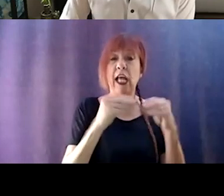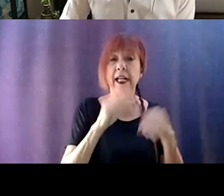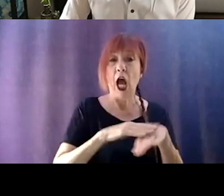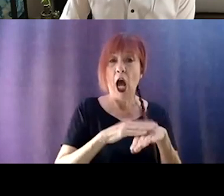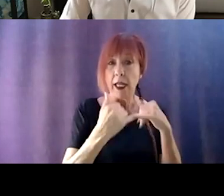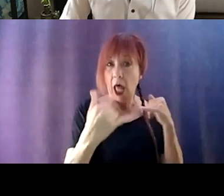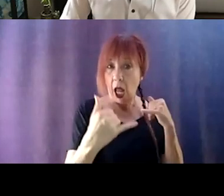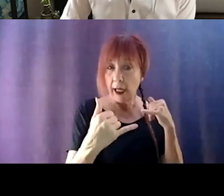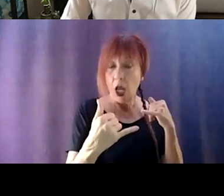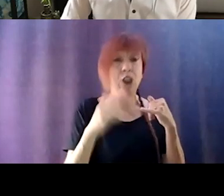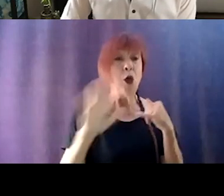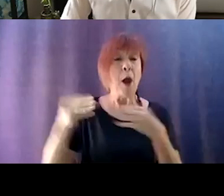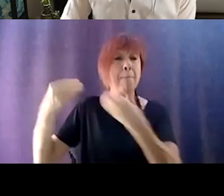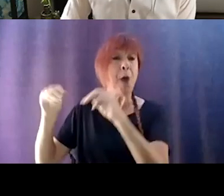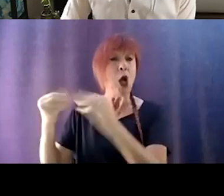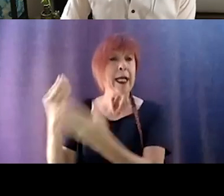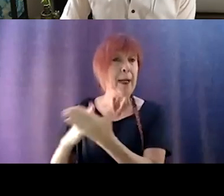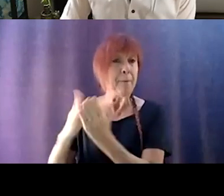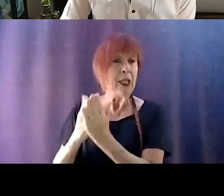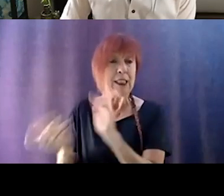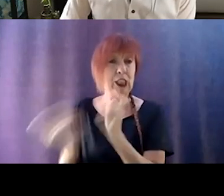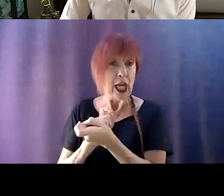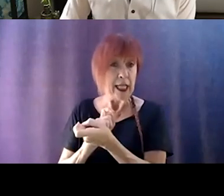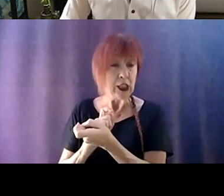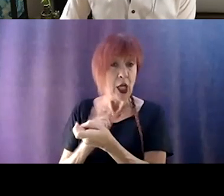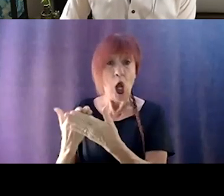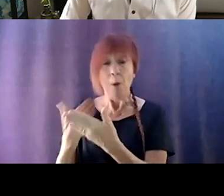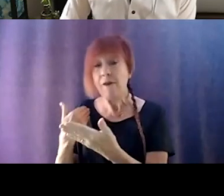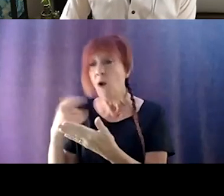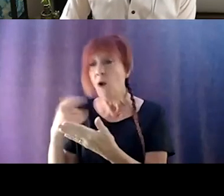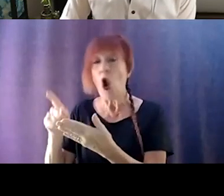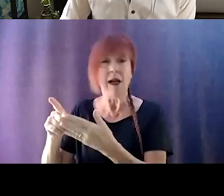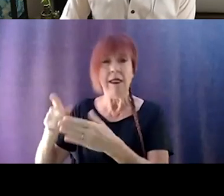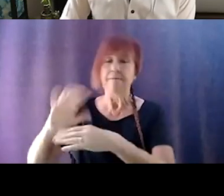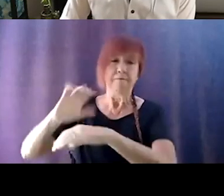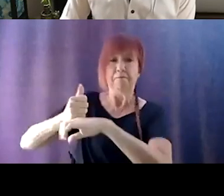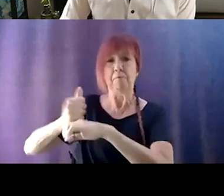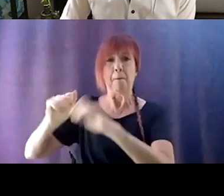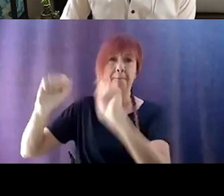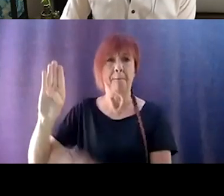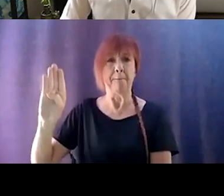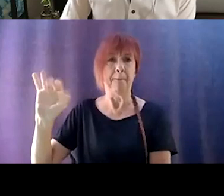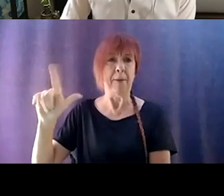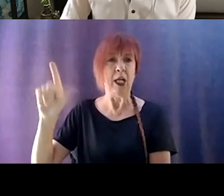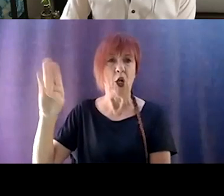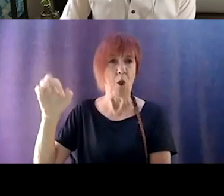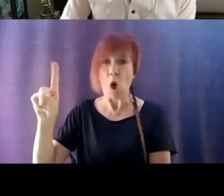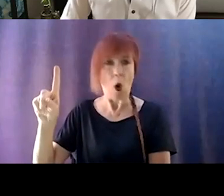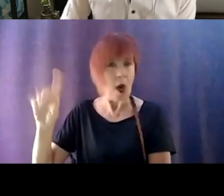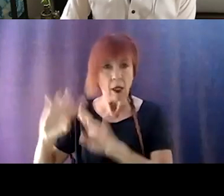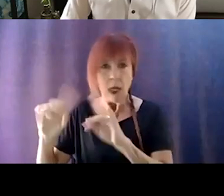outside of the retail location, or they were putting towards a radio ad or spot, or they were putting towards anything out of home advertising